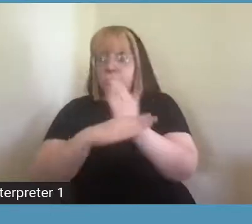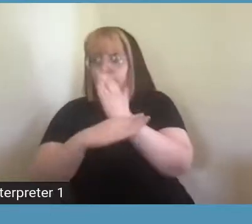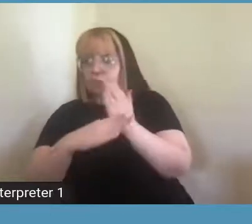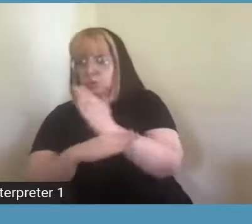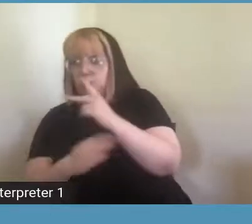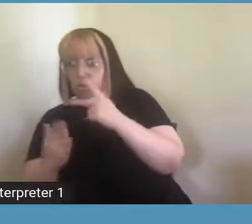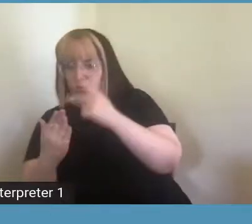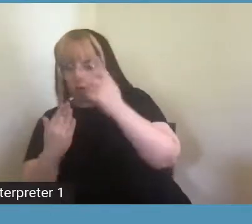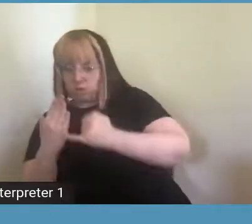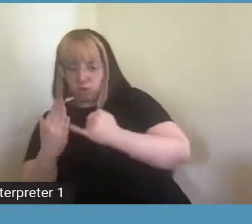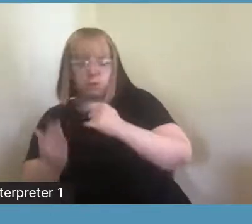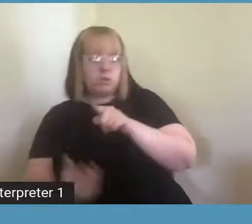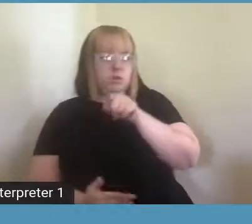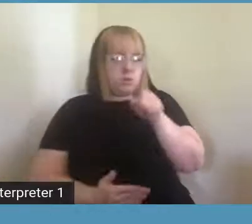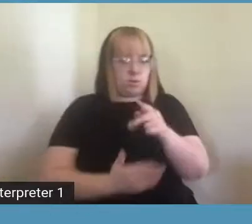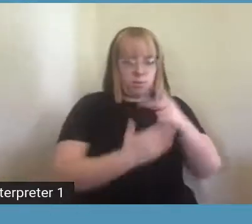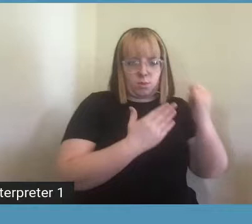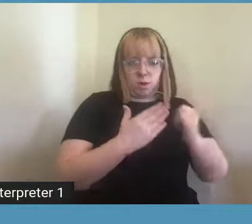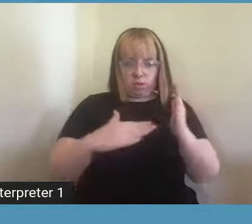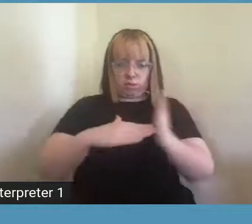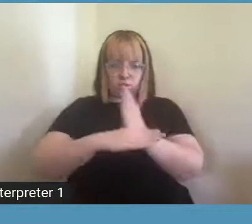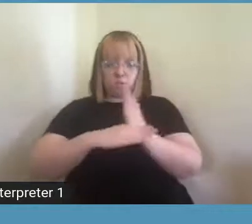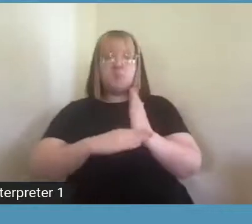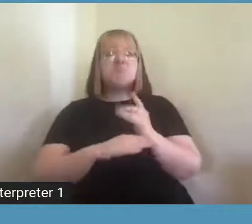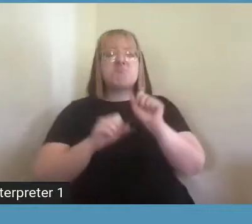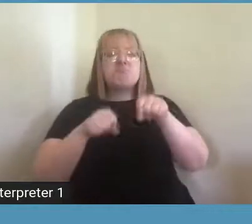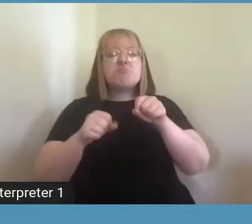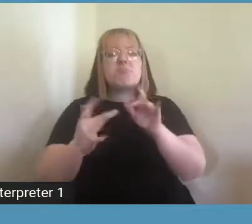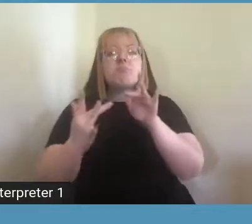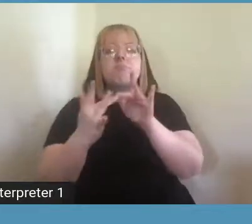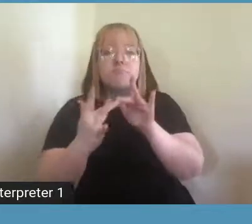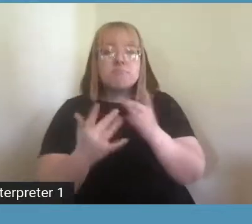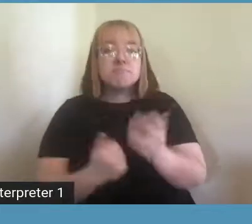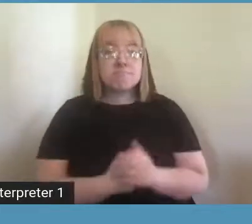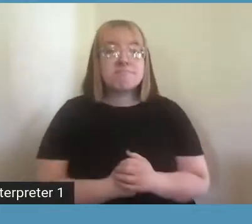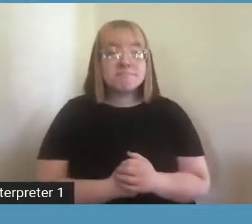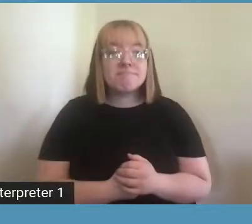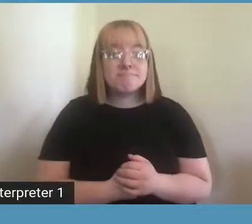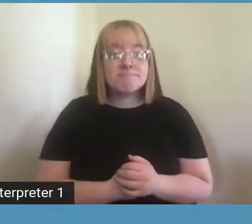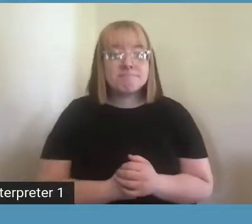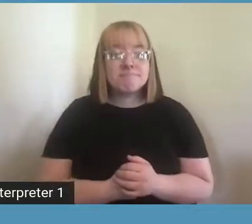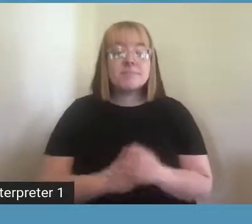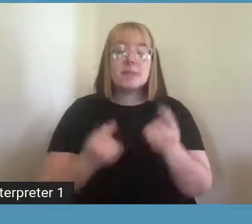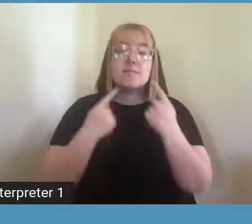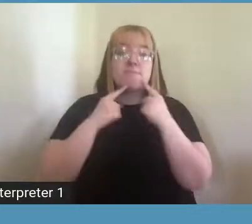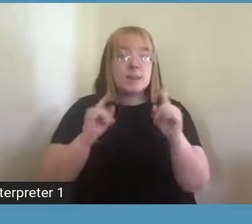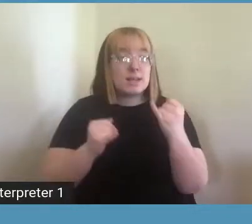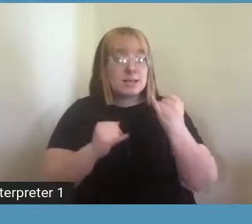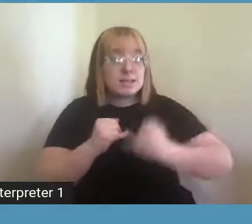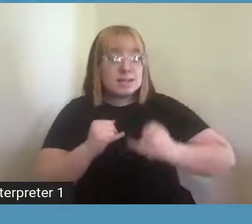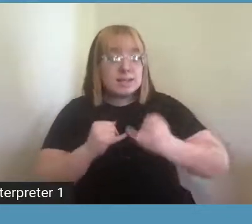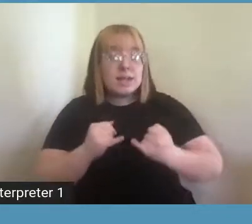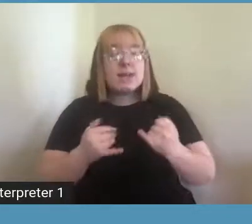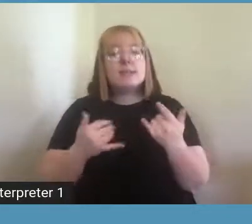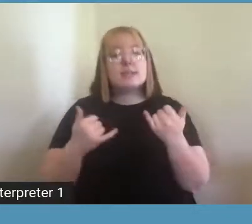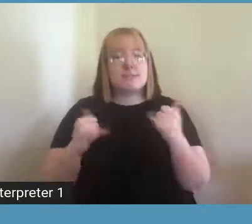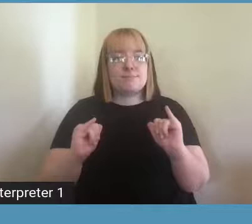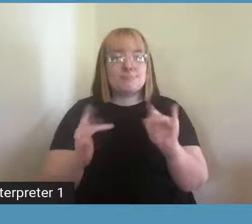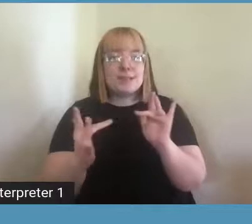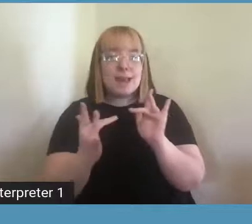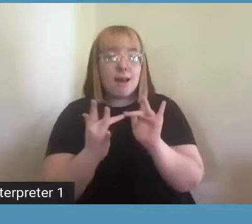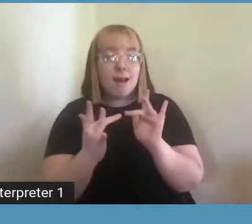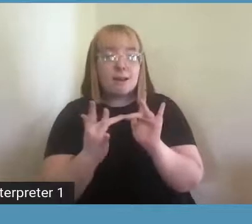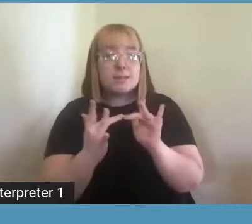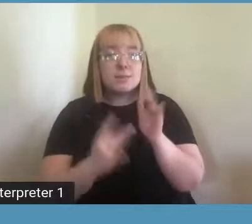of the community or one of our student technology fellows will get back to you. Finally, to stay connected, be aware of